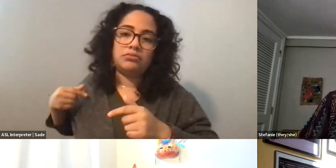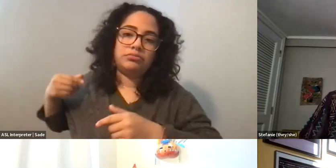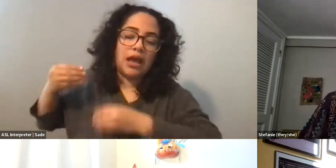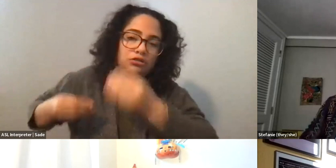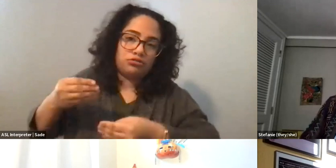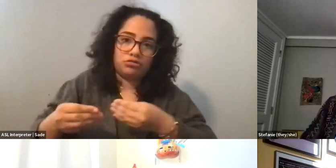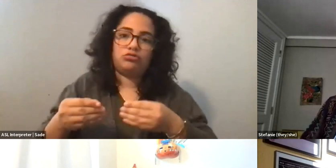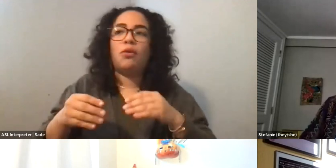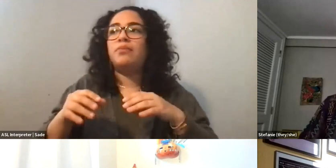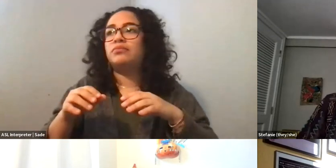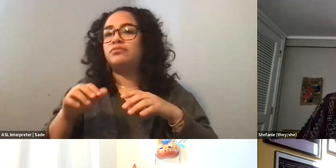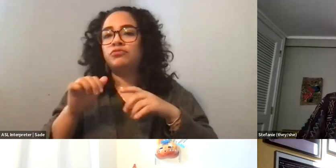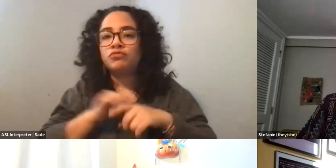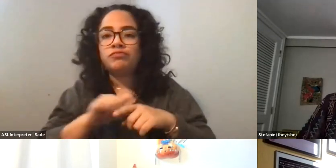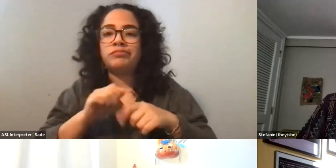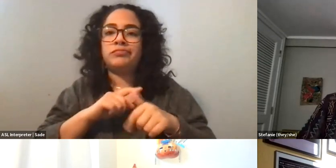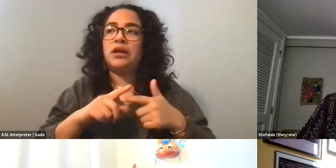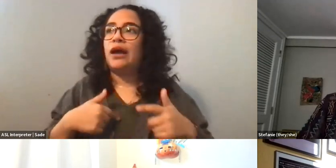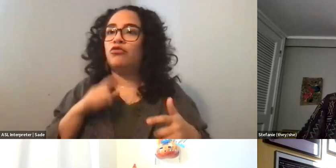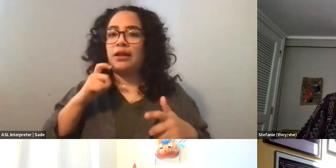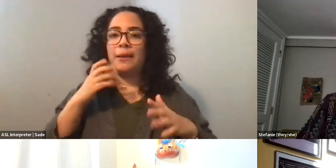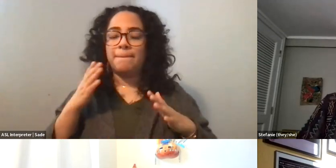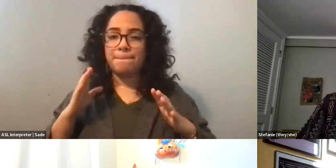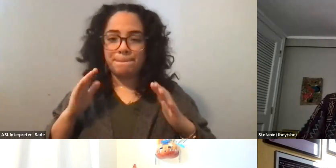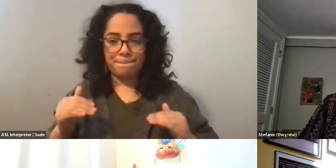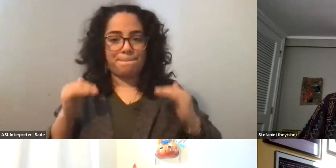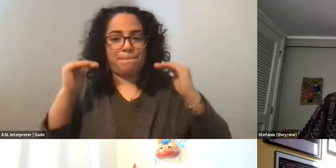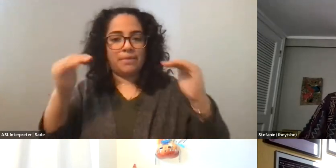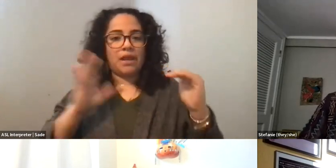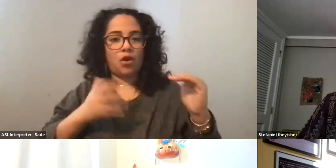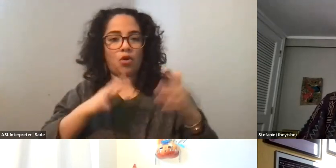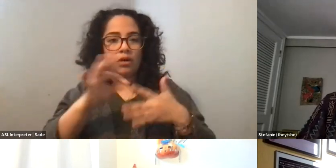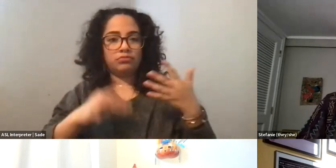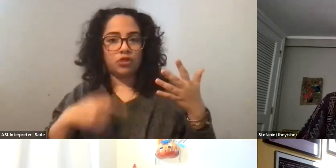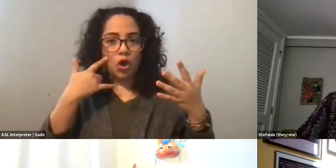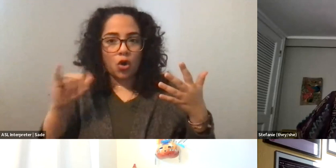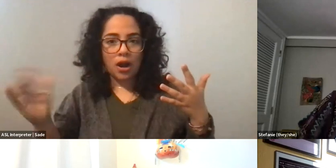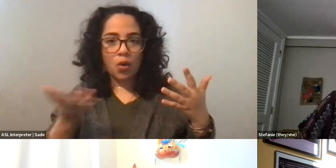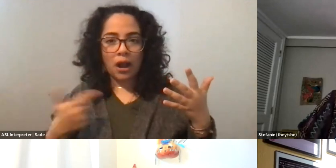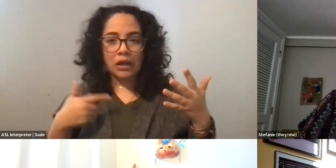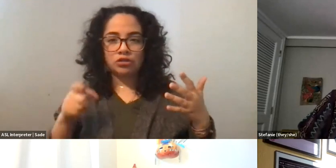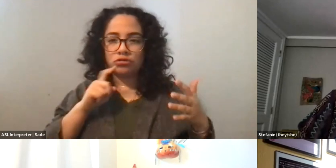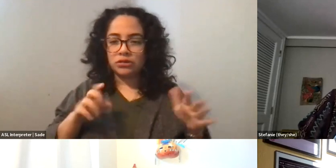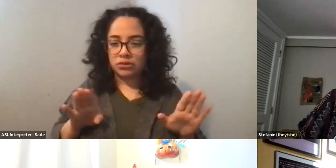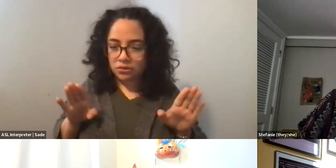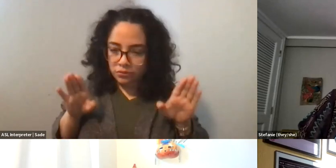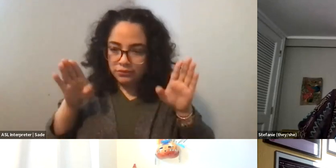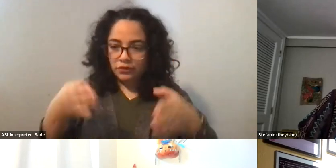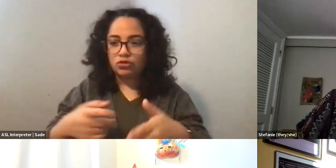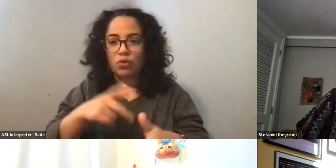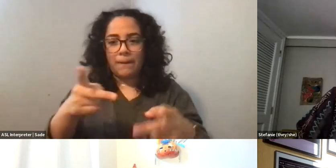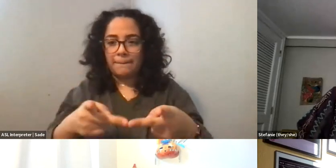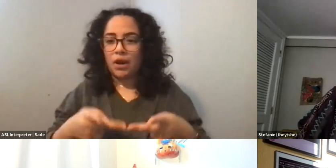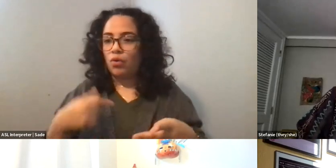increasing what our options are, and moving to a place where we actually find